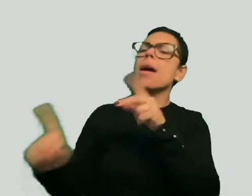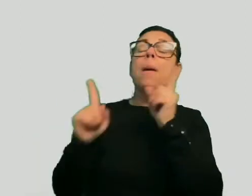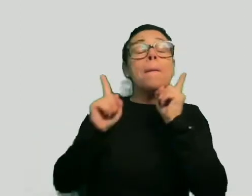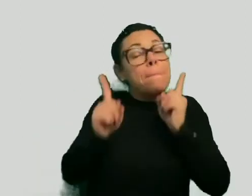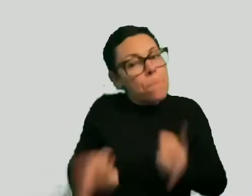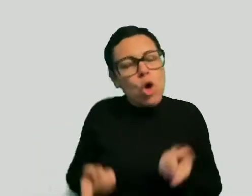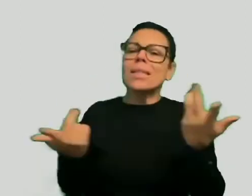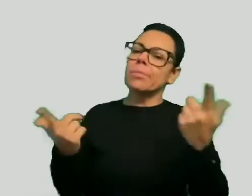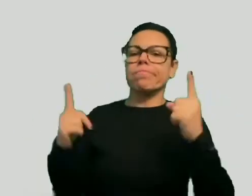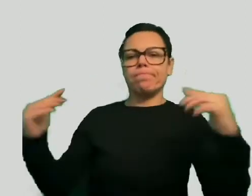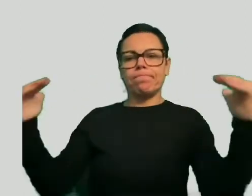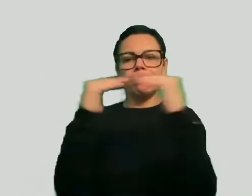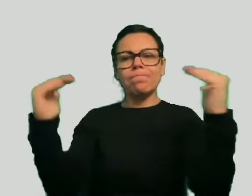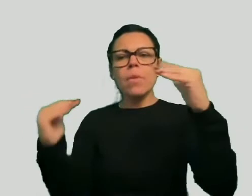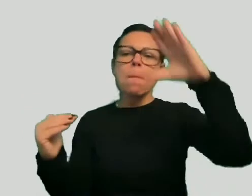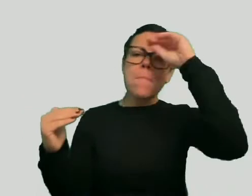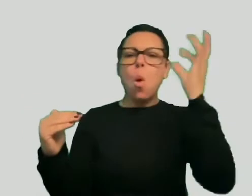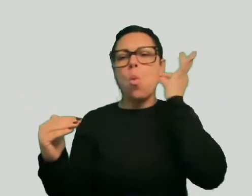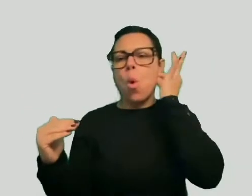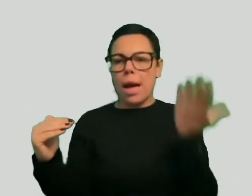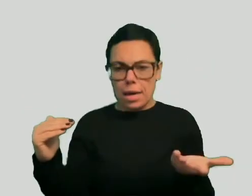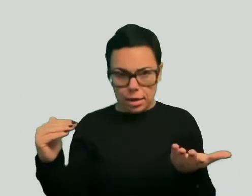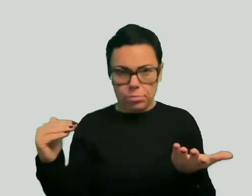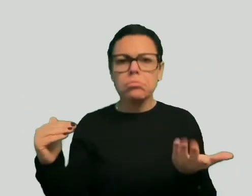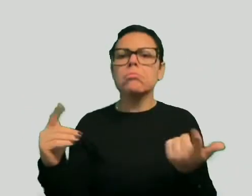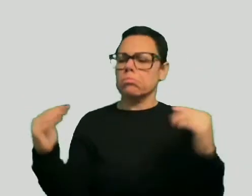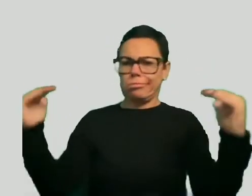contract? Next, please.